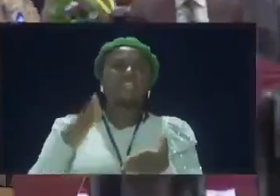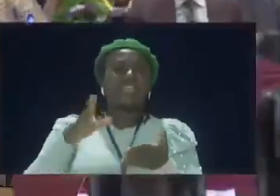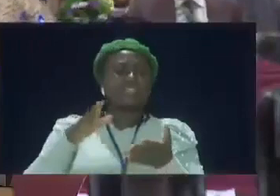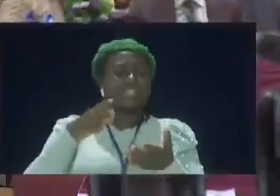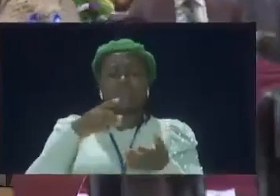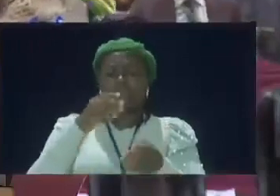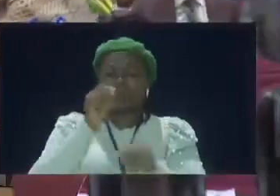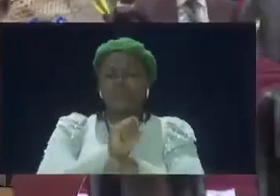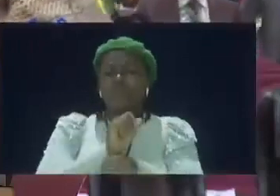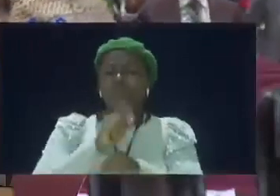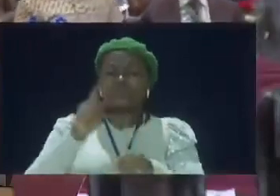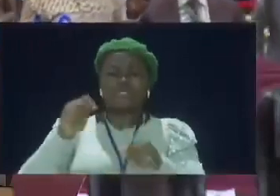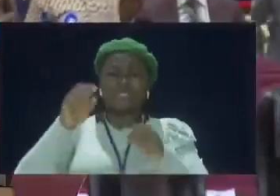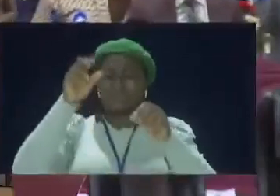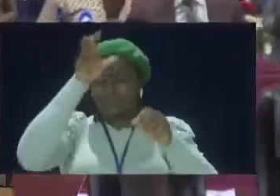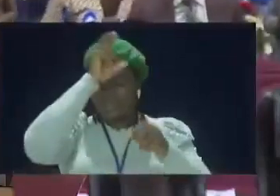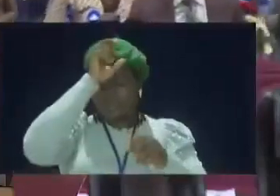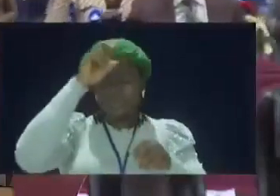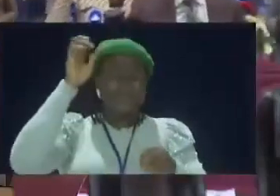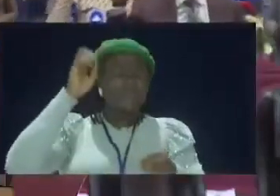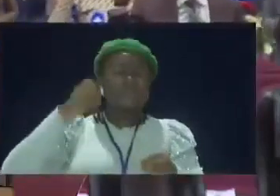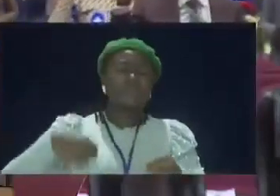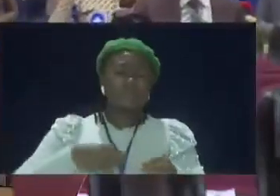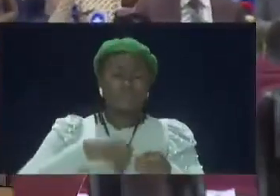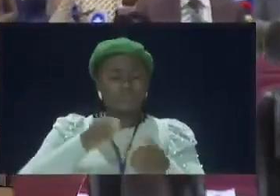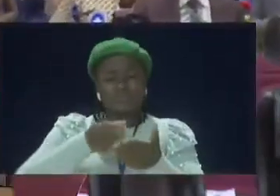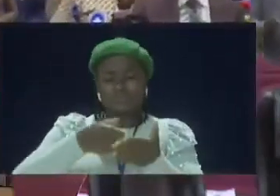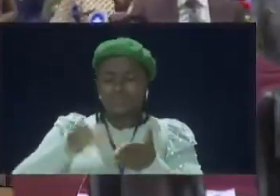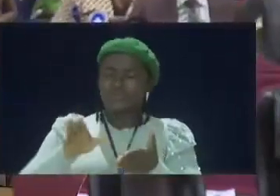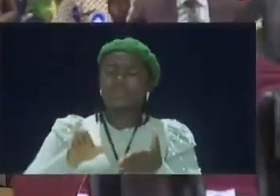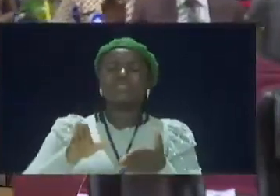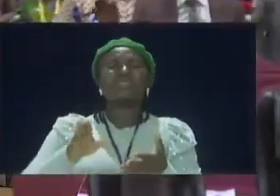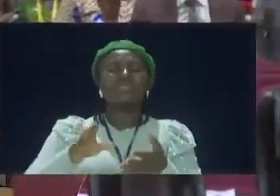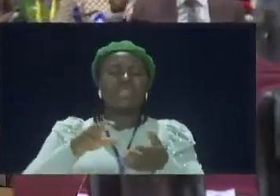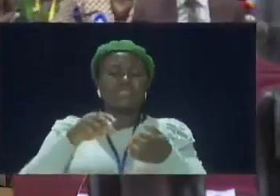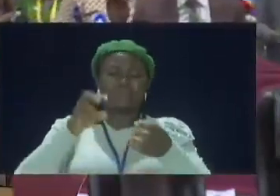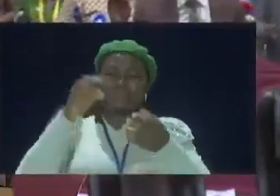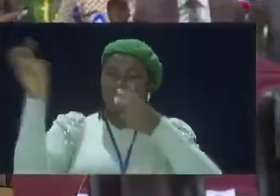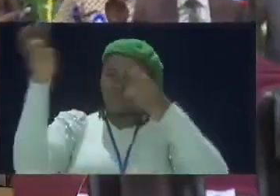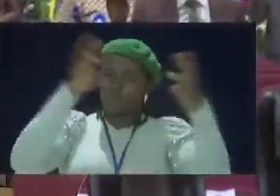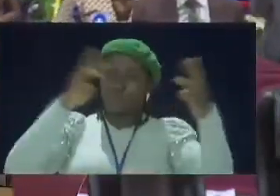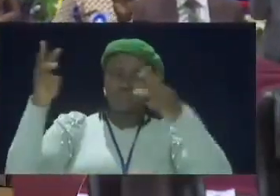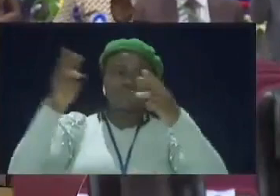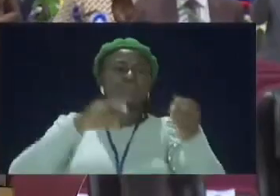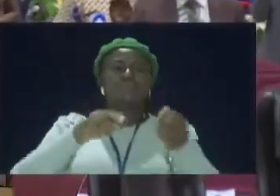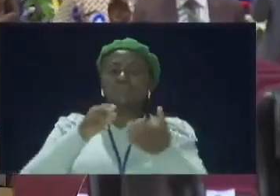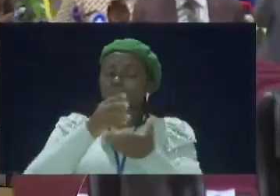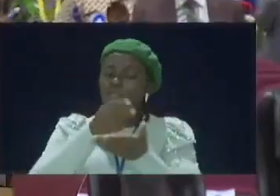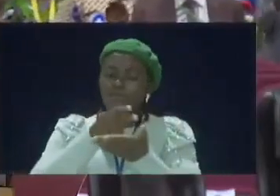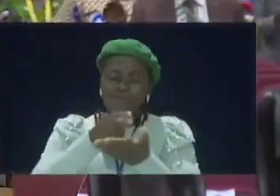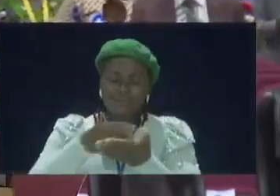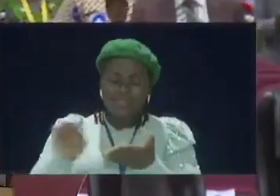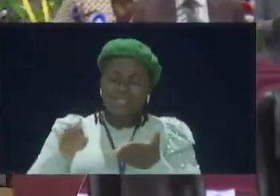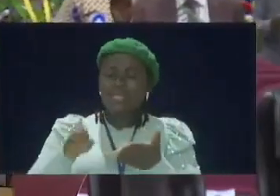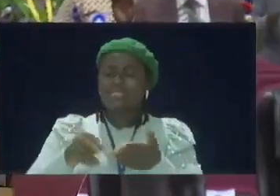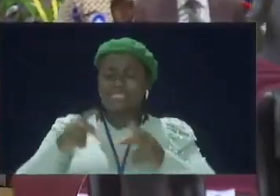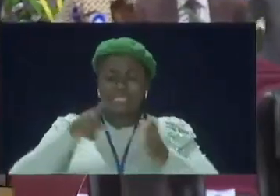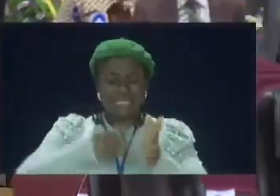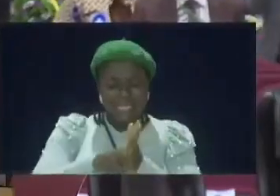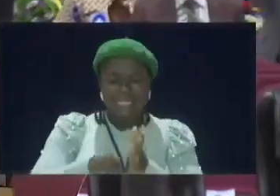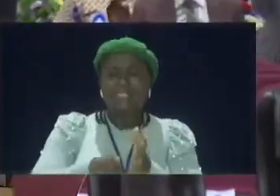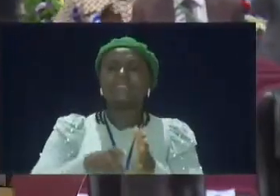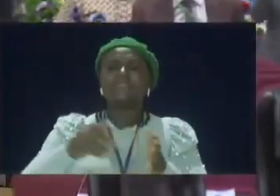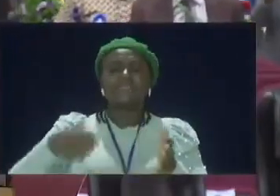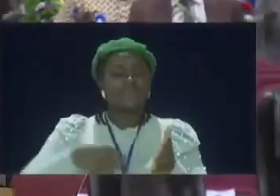confusion. We forbid war. We forbid bloodshed. We forbid retrogression. We